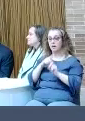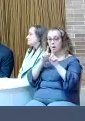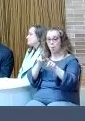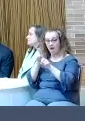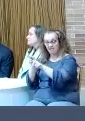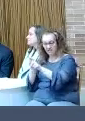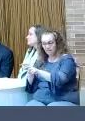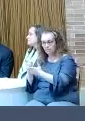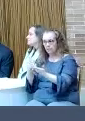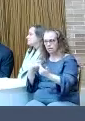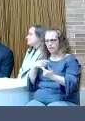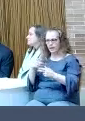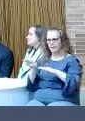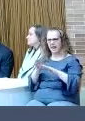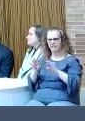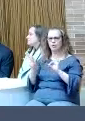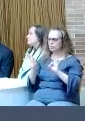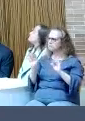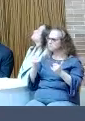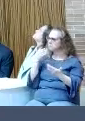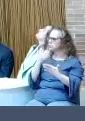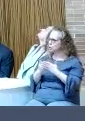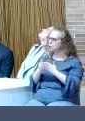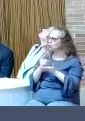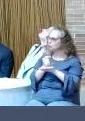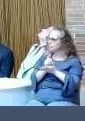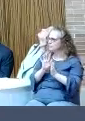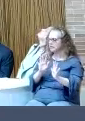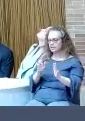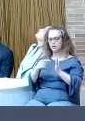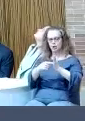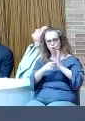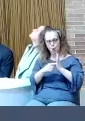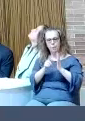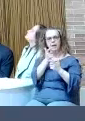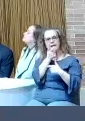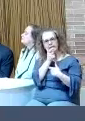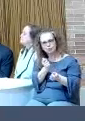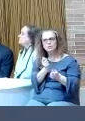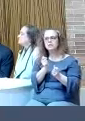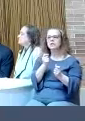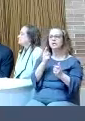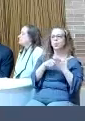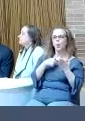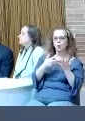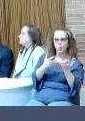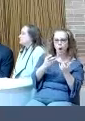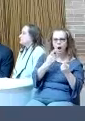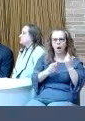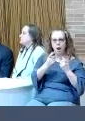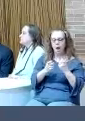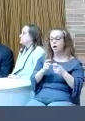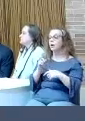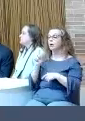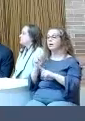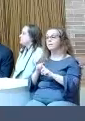basically they they treated me very well and they they showed me that you know they were really interested in what I wanted but it was